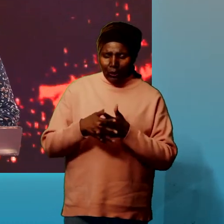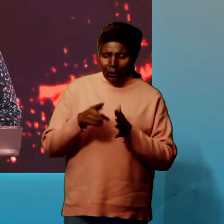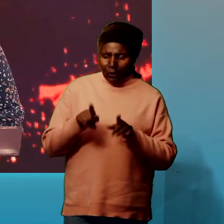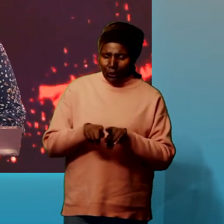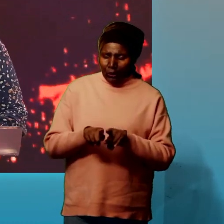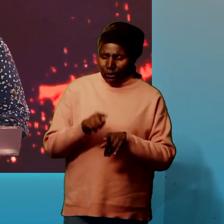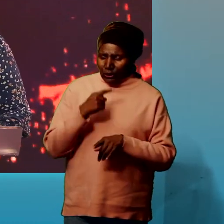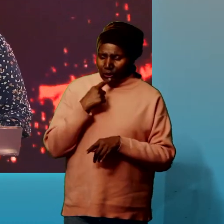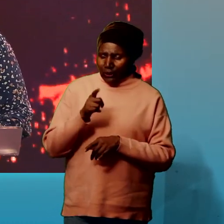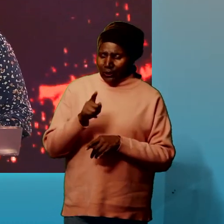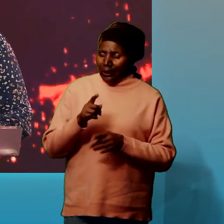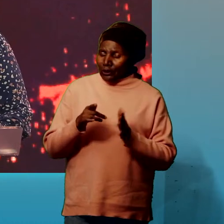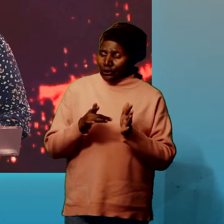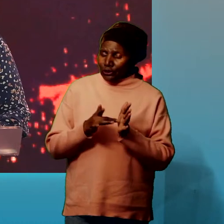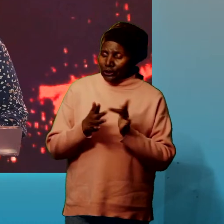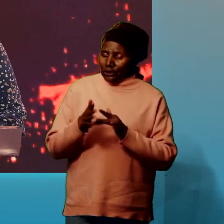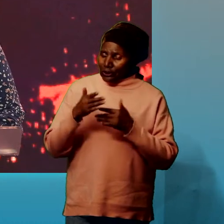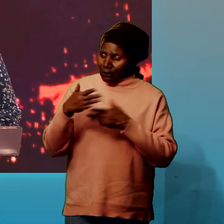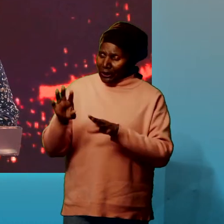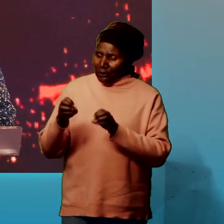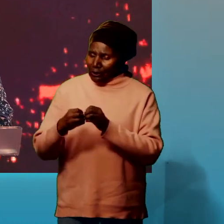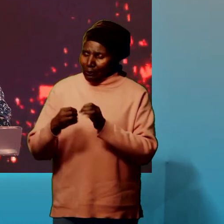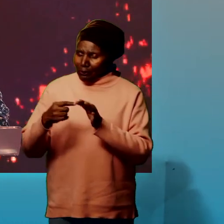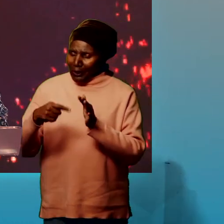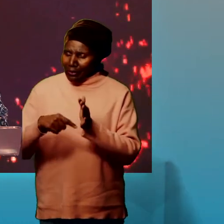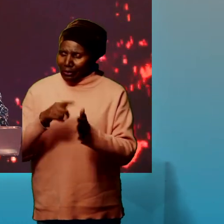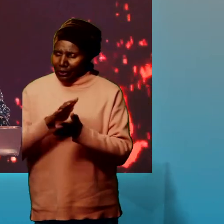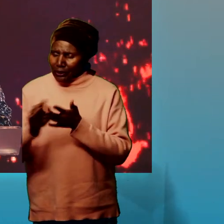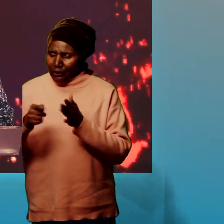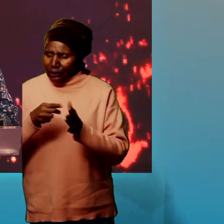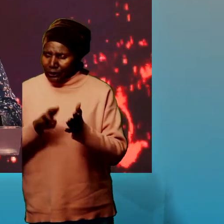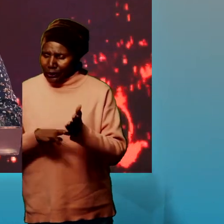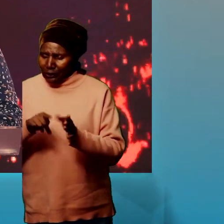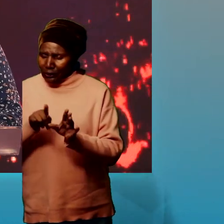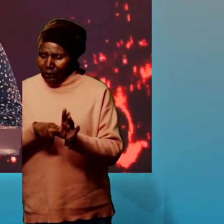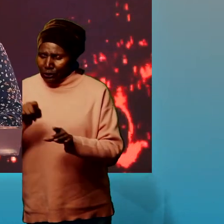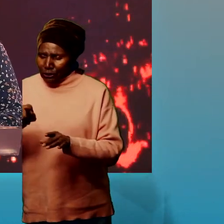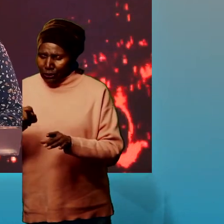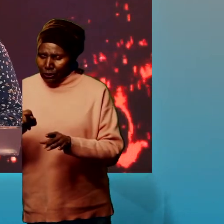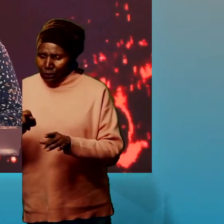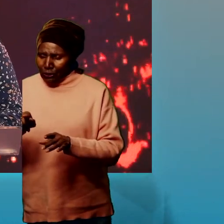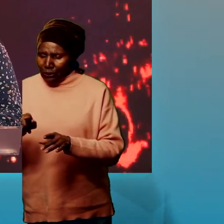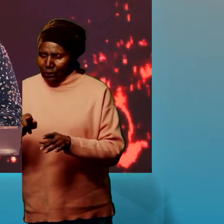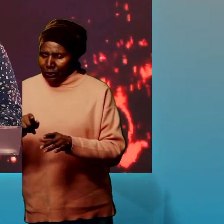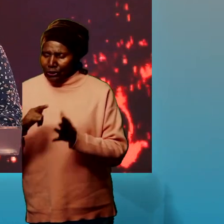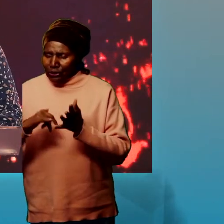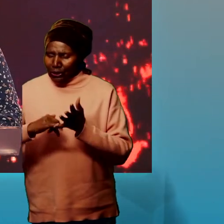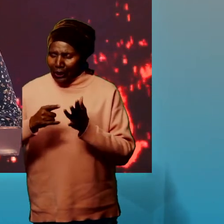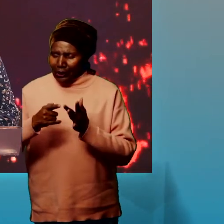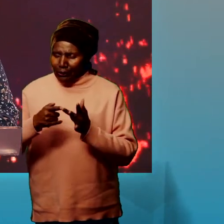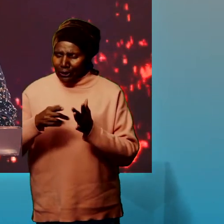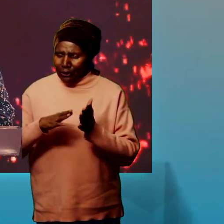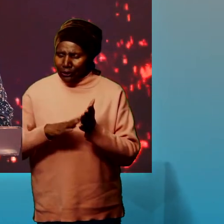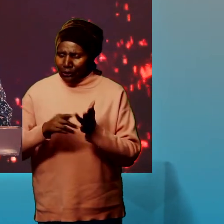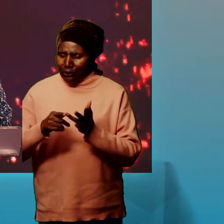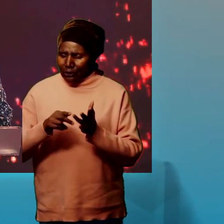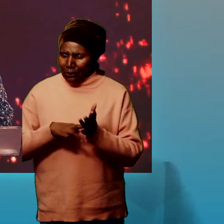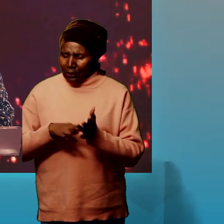to Bethany, to the home of Simon the leper, and that a lady came and anointed him with